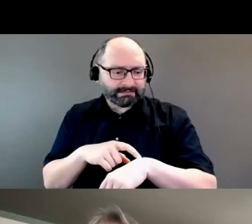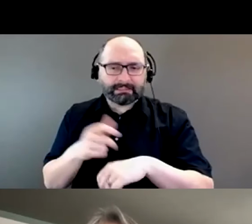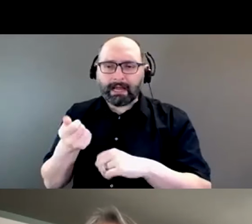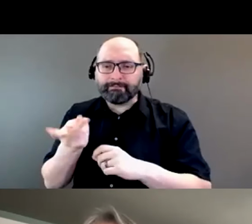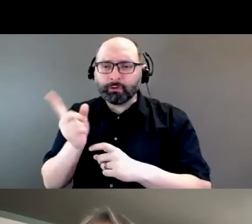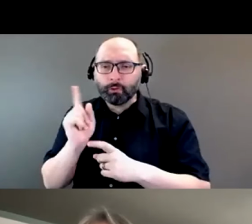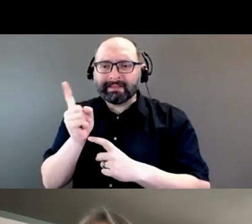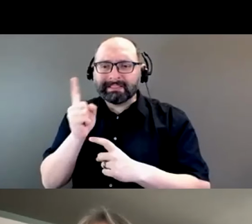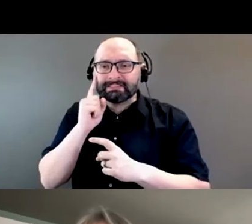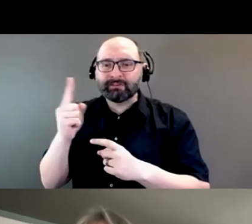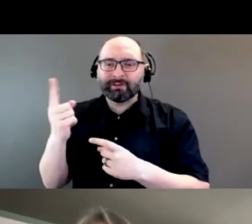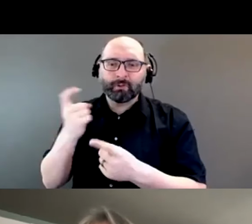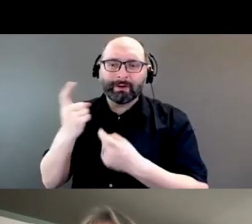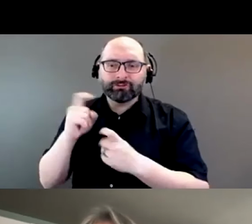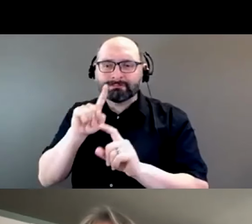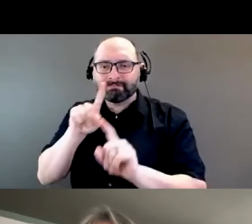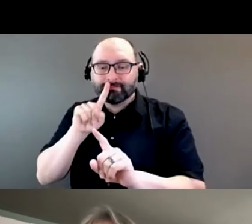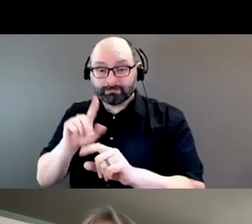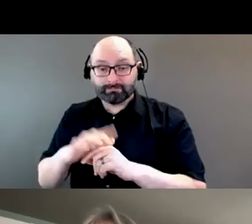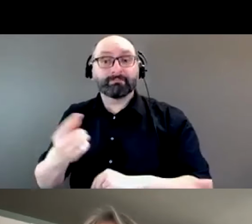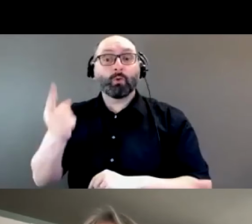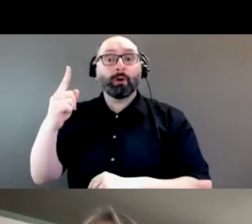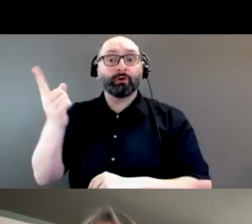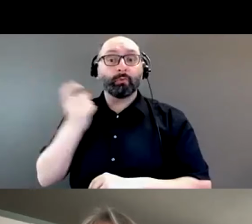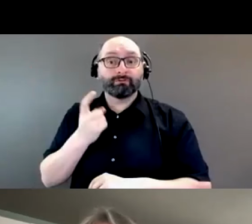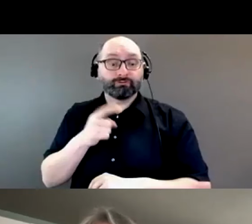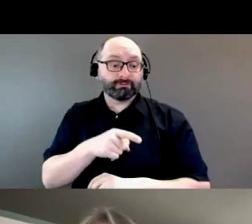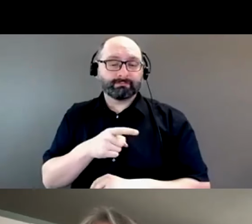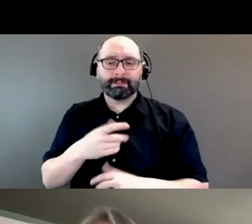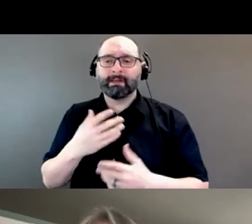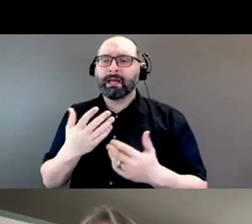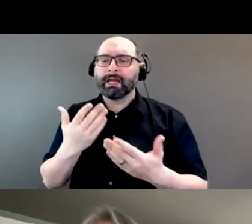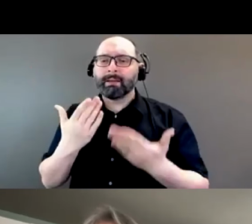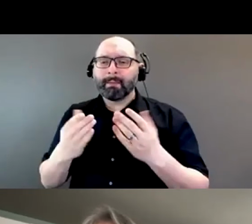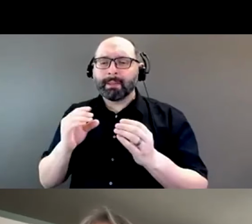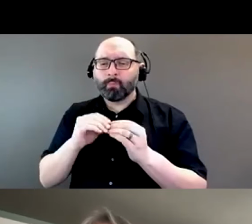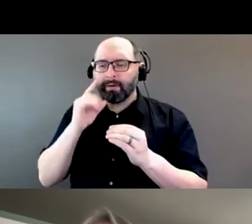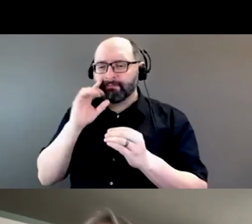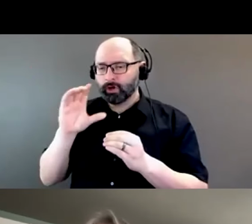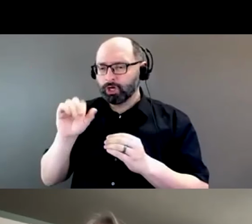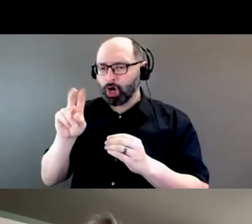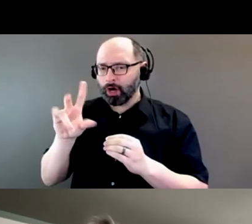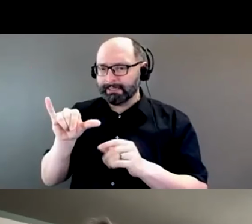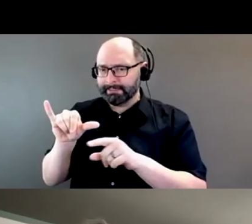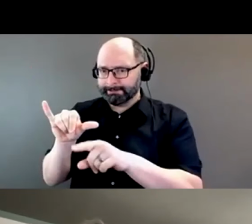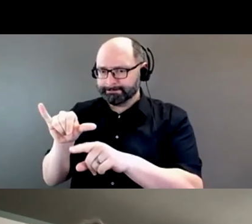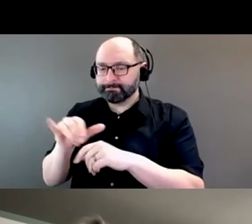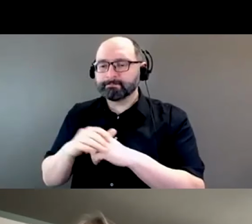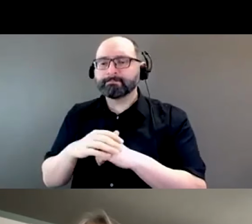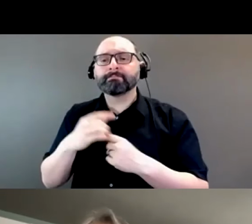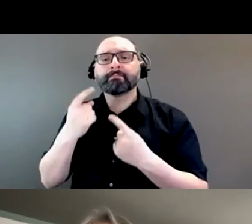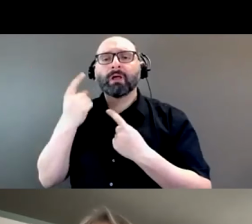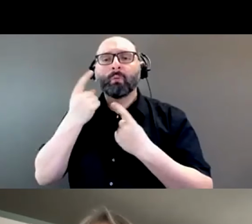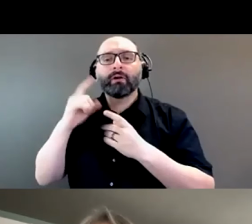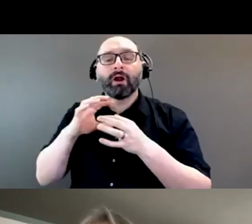We've got a few minutes for some questions and answers. One question, this might be more for Carly, wondering about